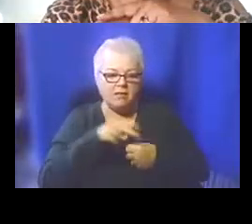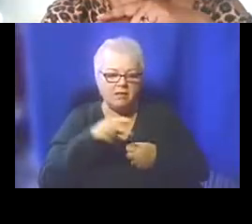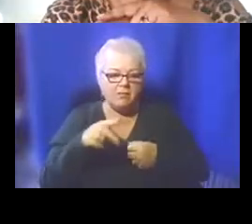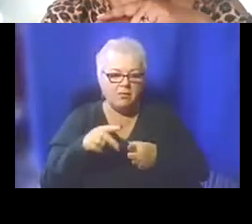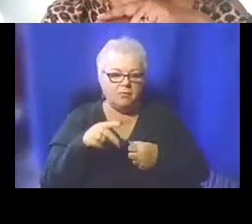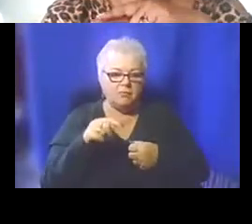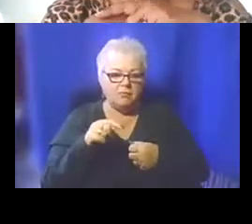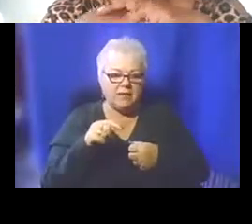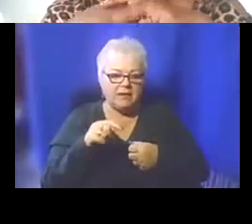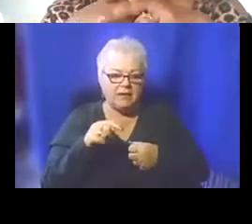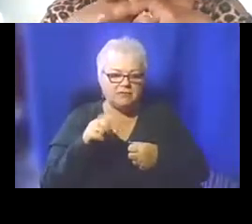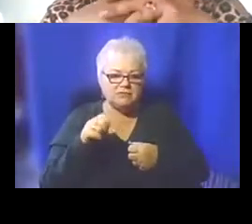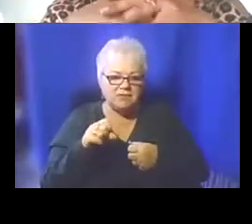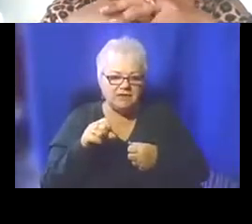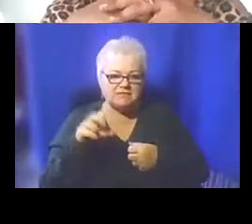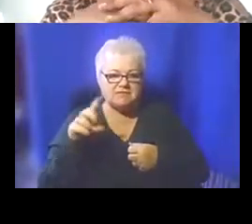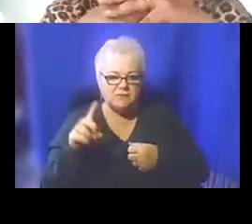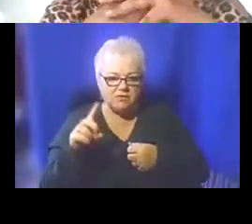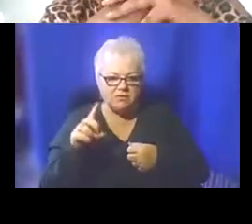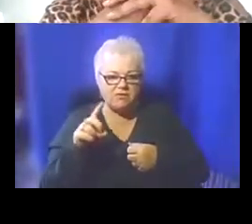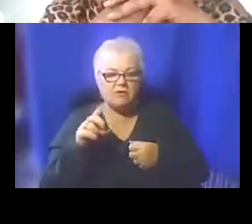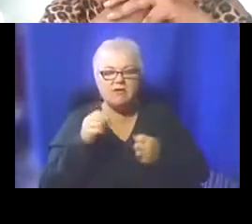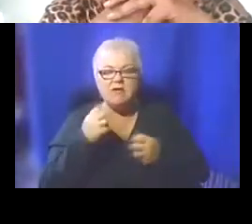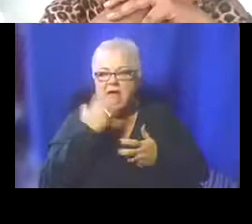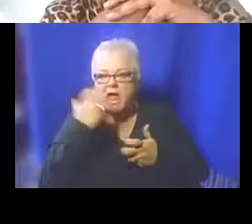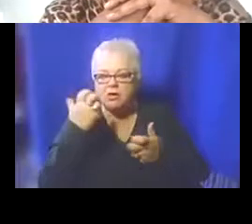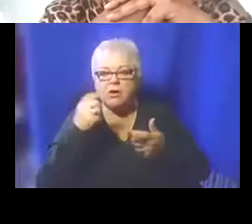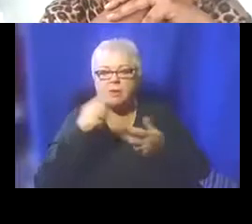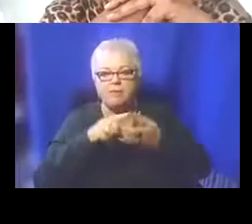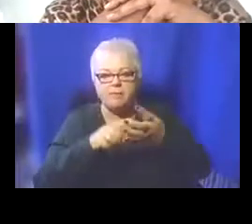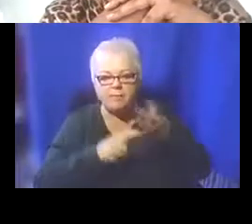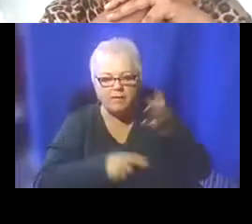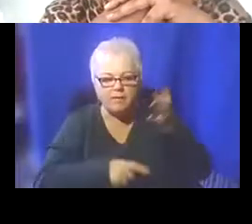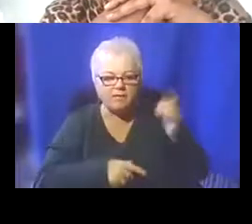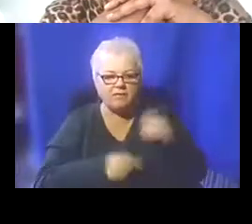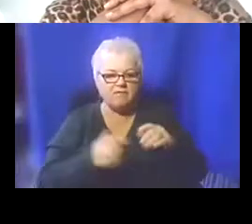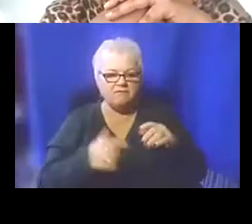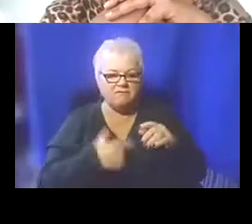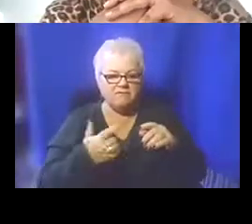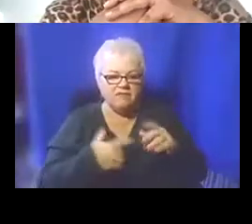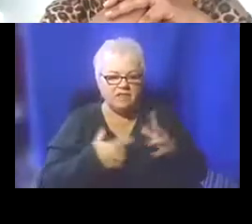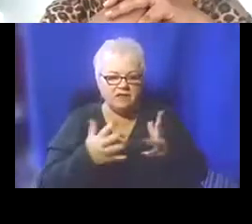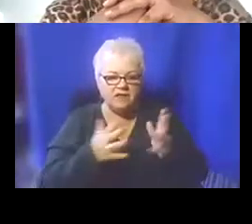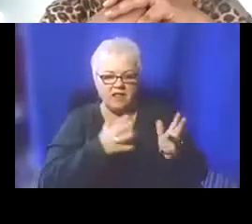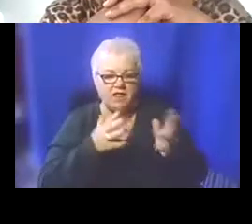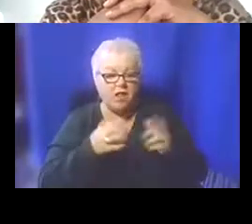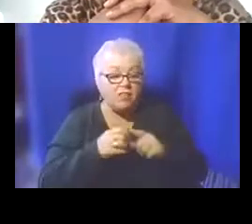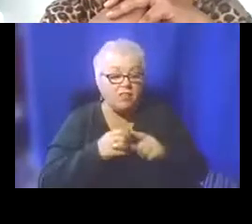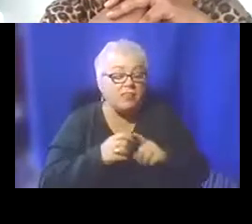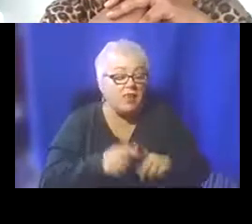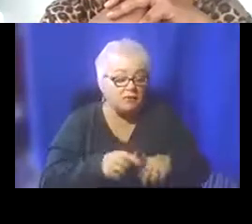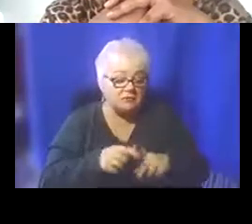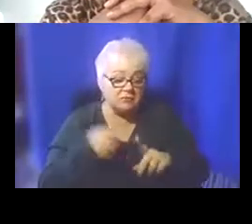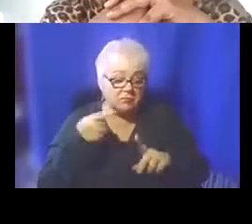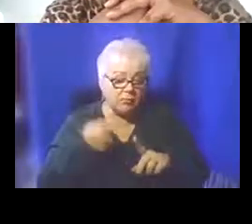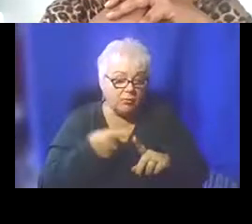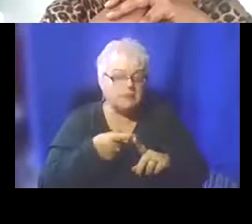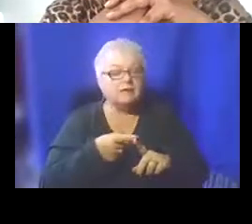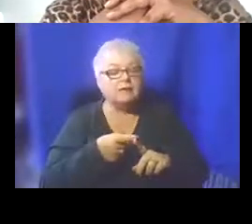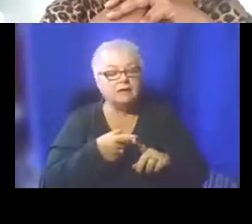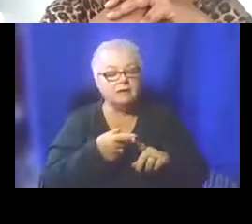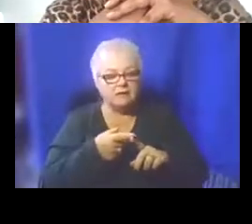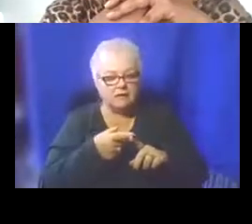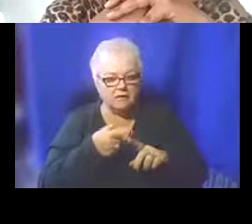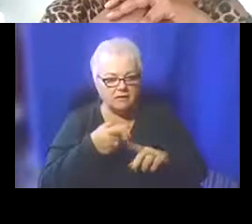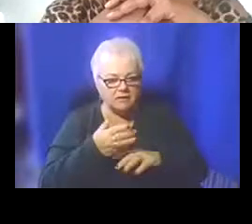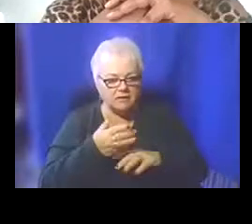exaggerated startle response, outbursts of anger, feeling of foreshortened future. There was a point where there were African-American children in